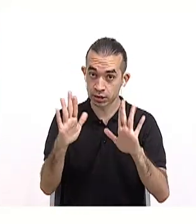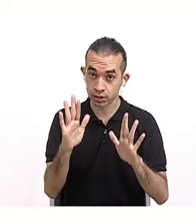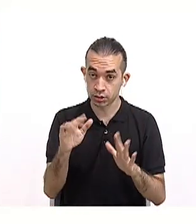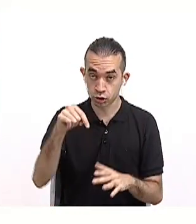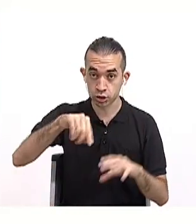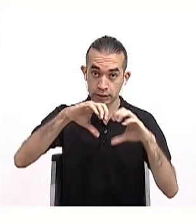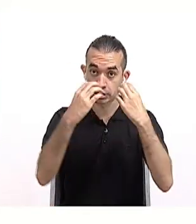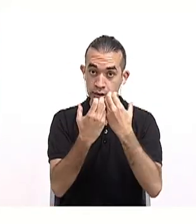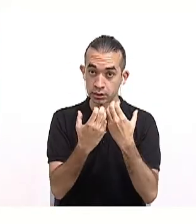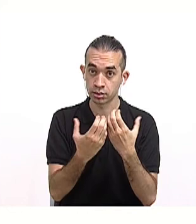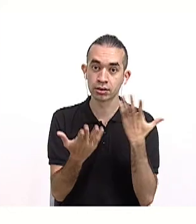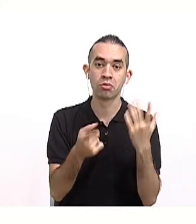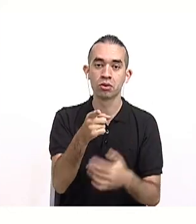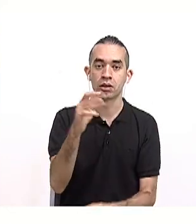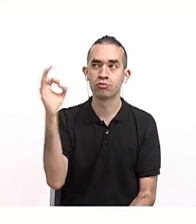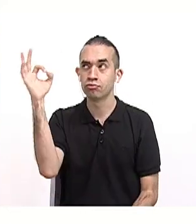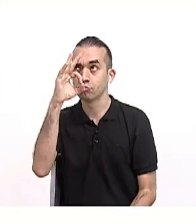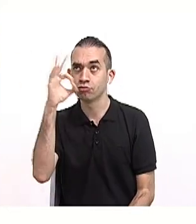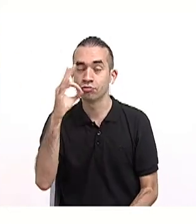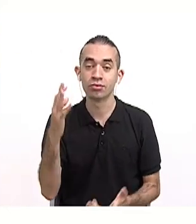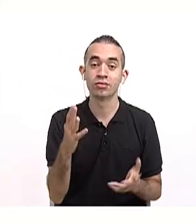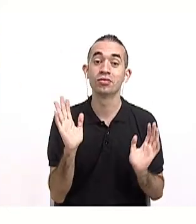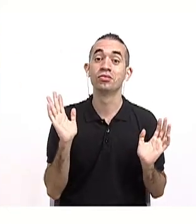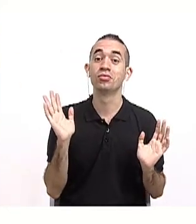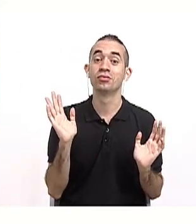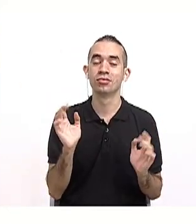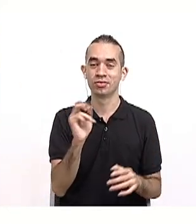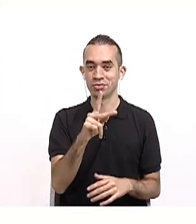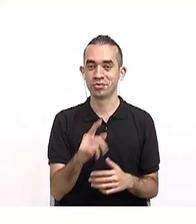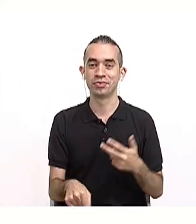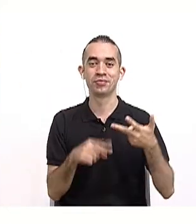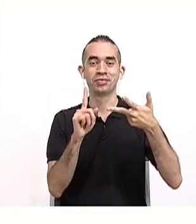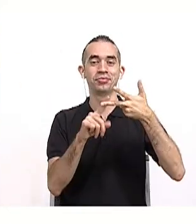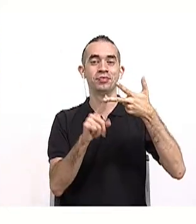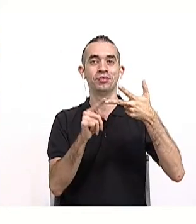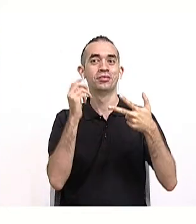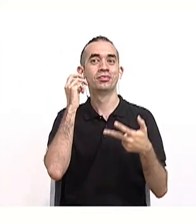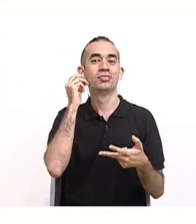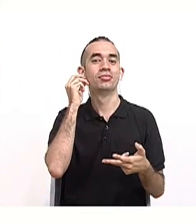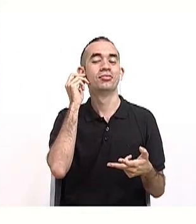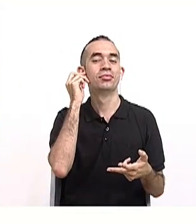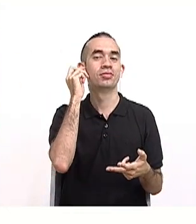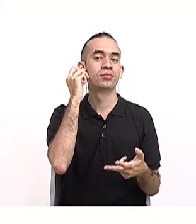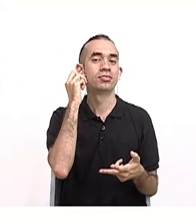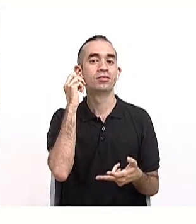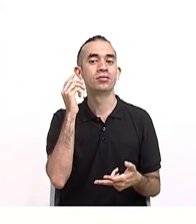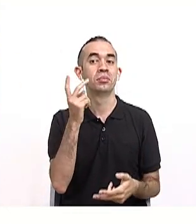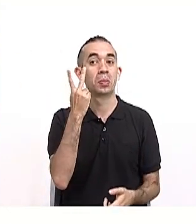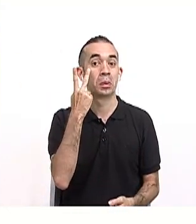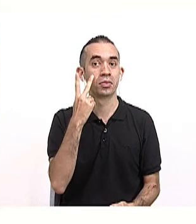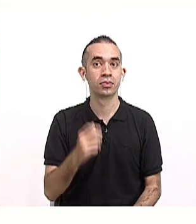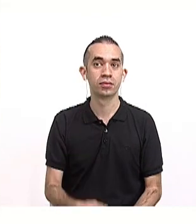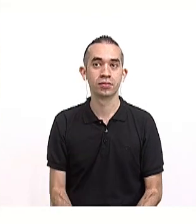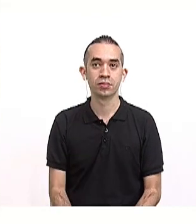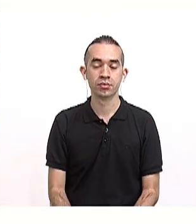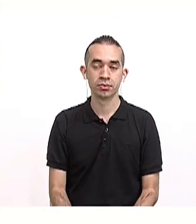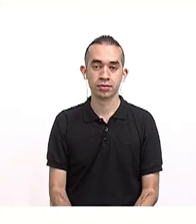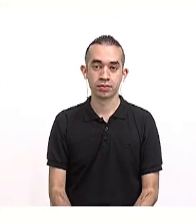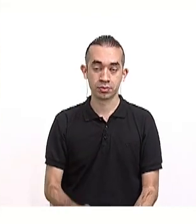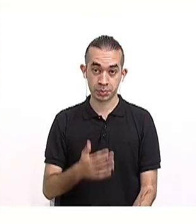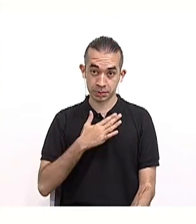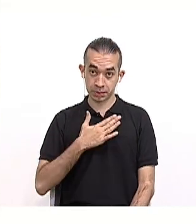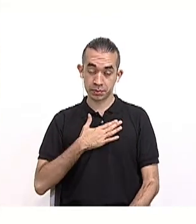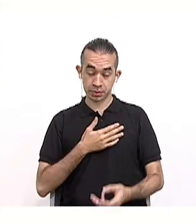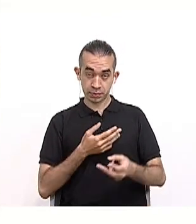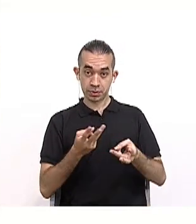today's class? Maybe you were distracted, okay? The next question. Let's see. Was